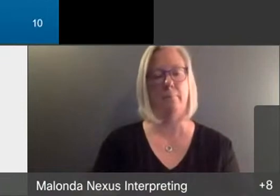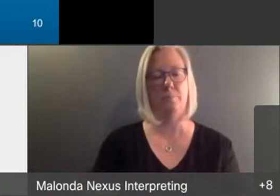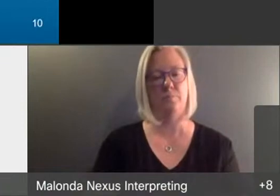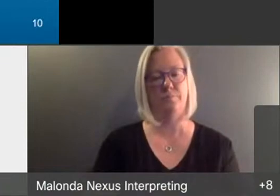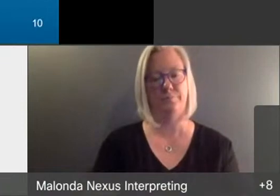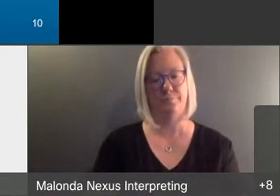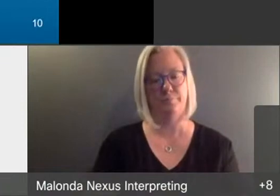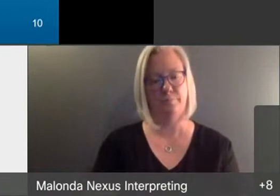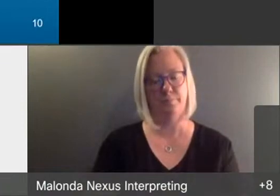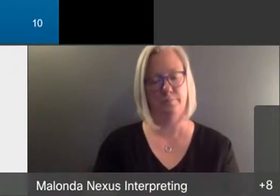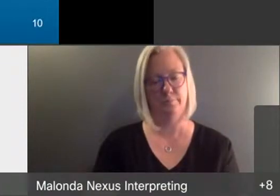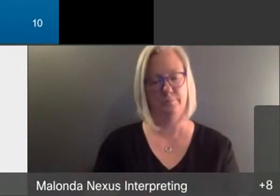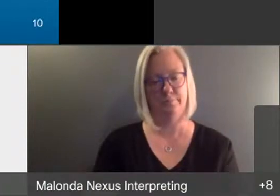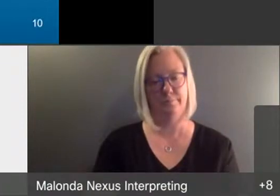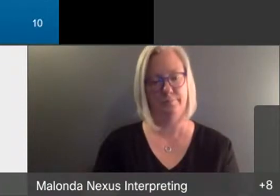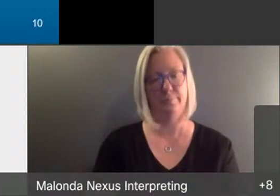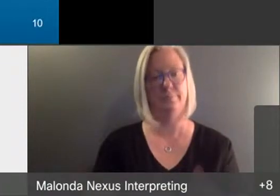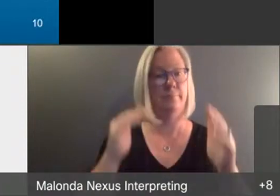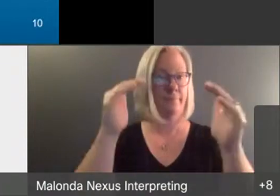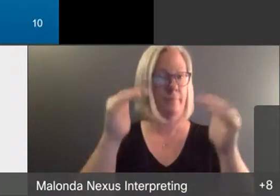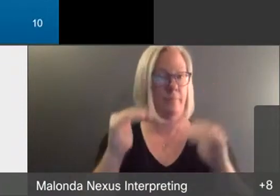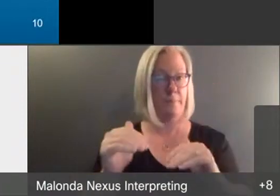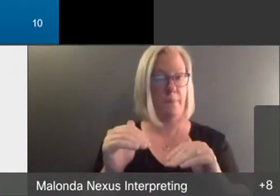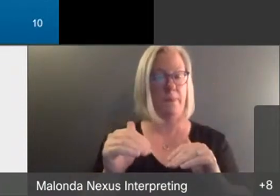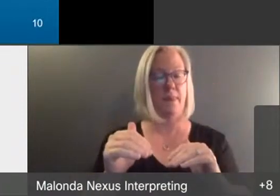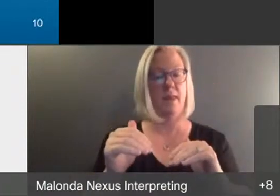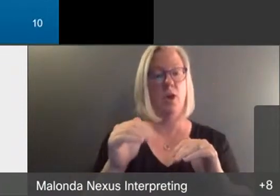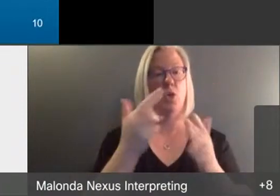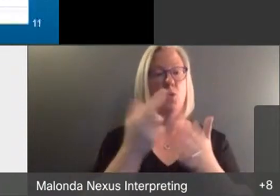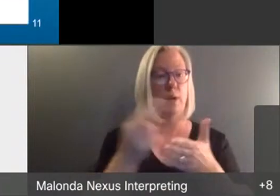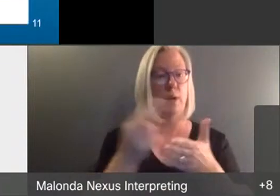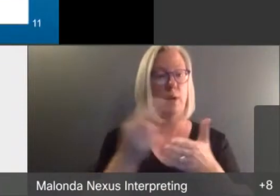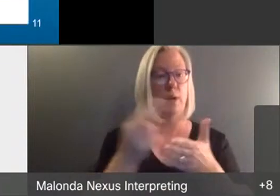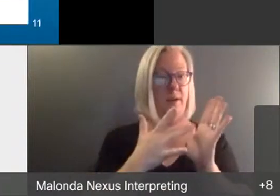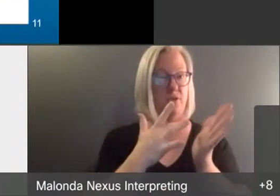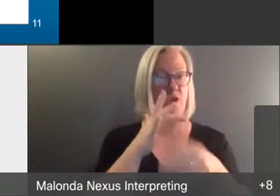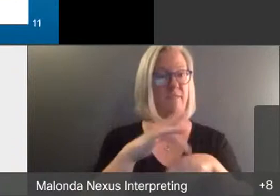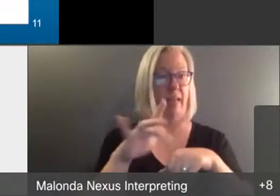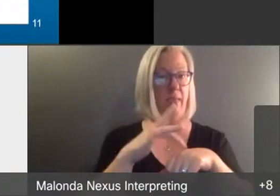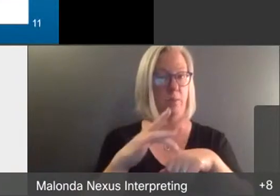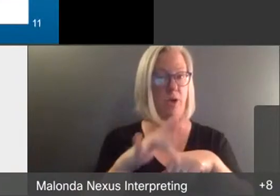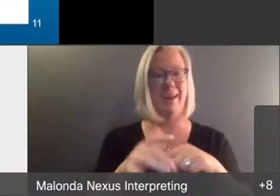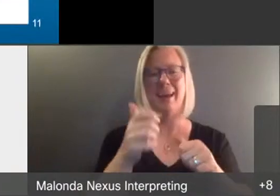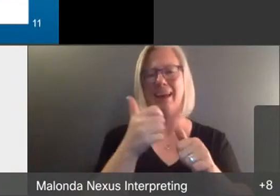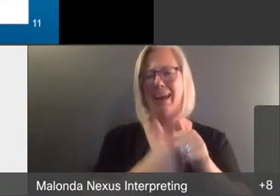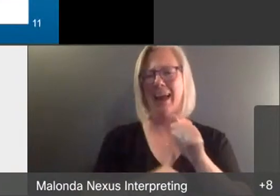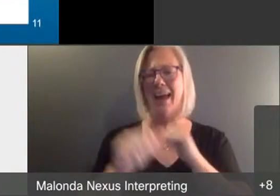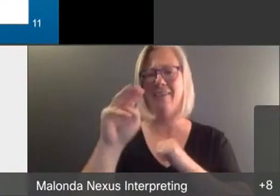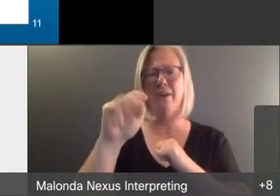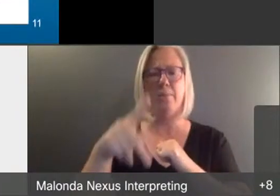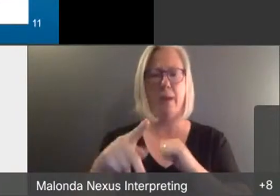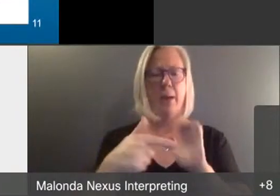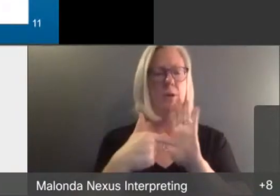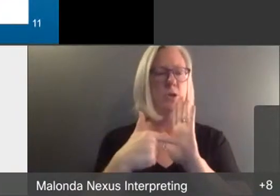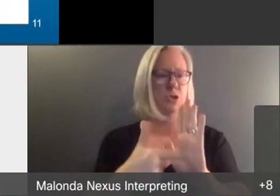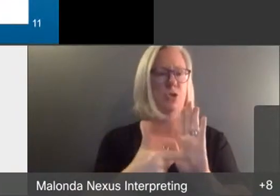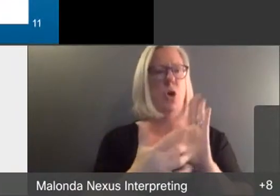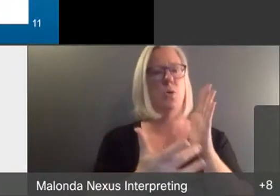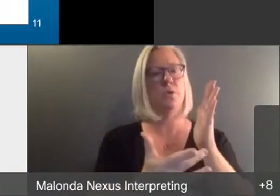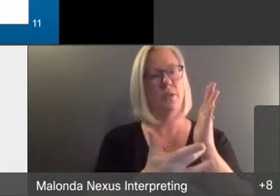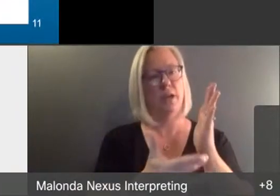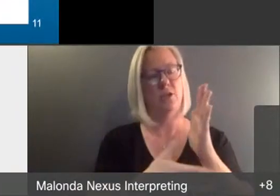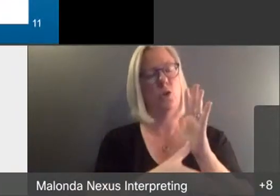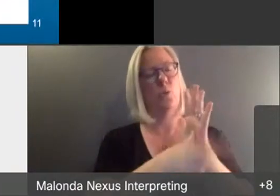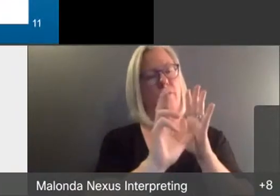Next, I'd like to highlight KLRD resources that are available. For every map that is subject to a technical review, there are a number of reports that are